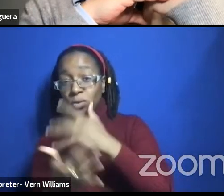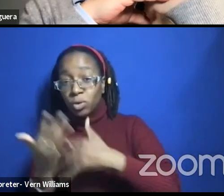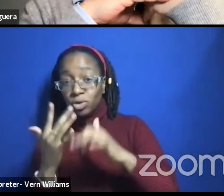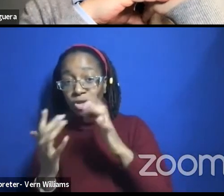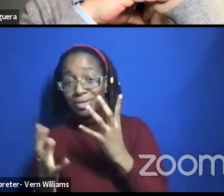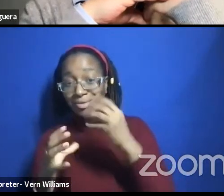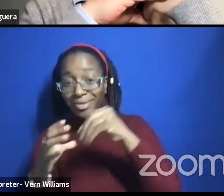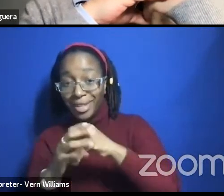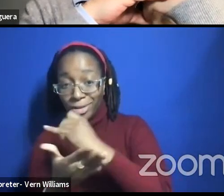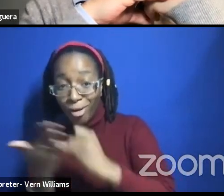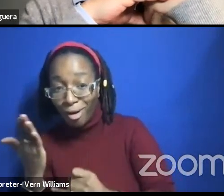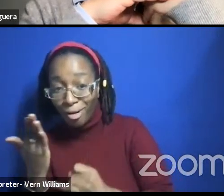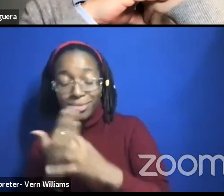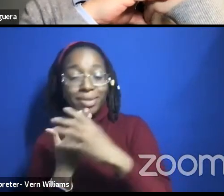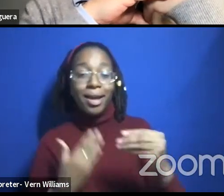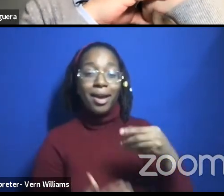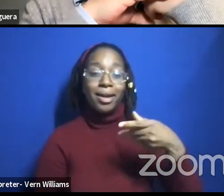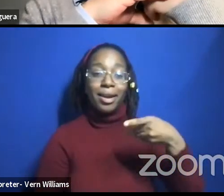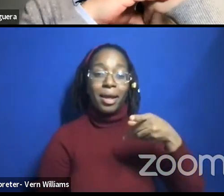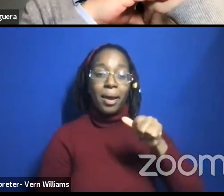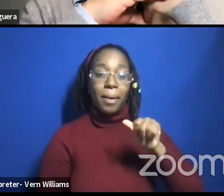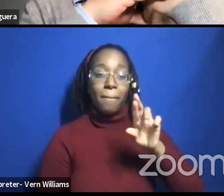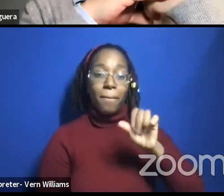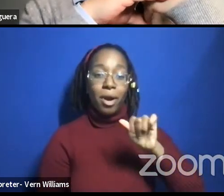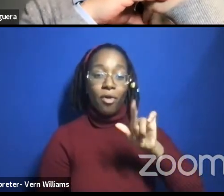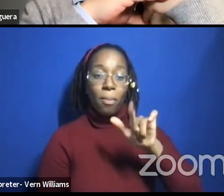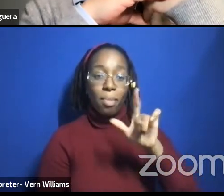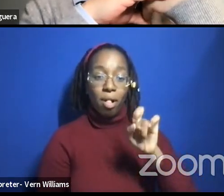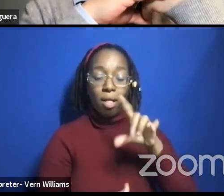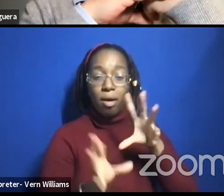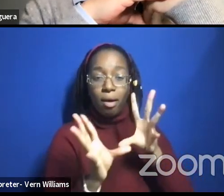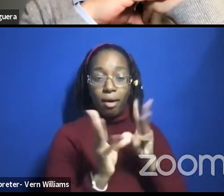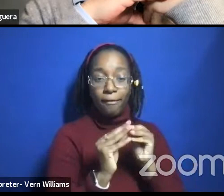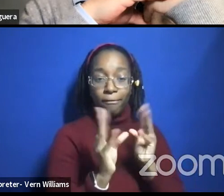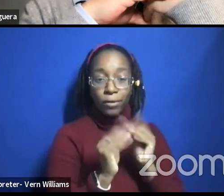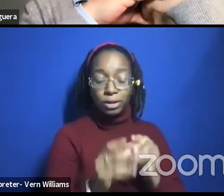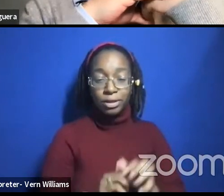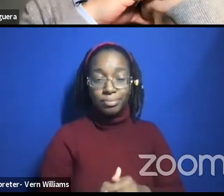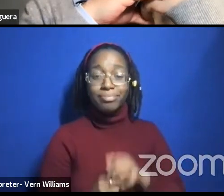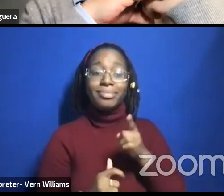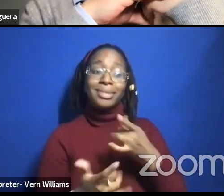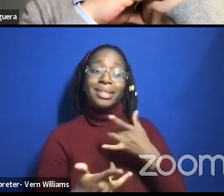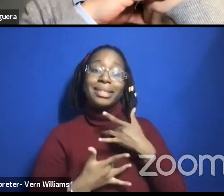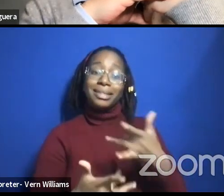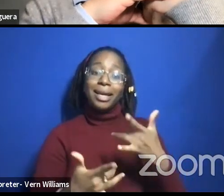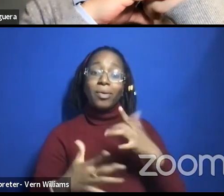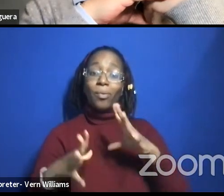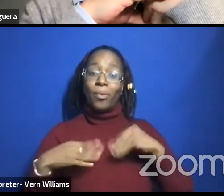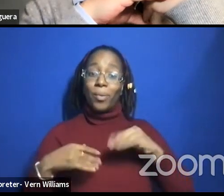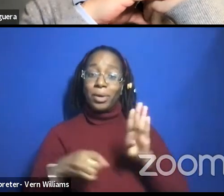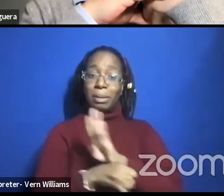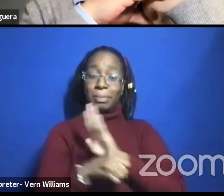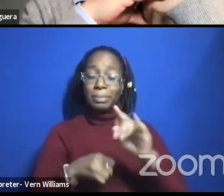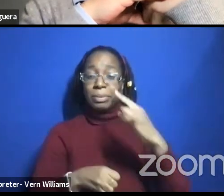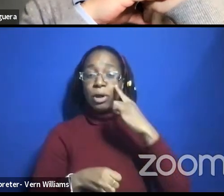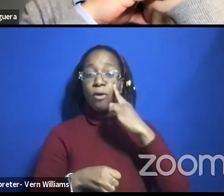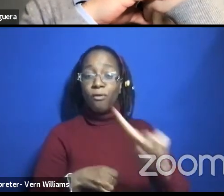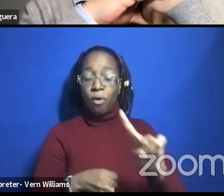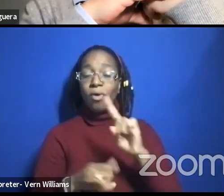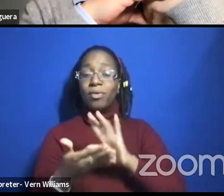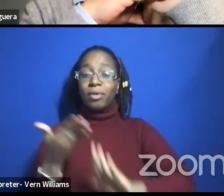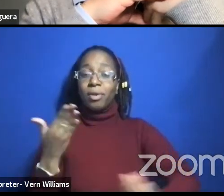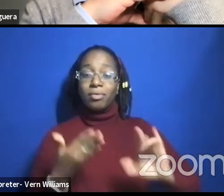Parable Conference. He is currently Assistant Professor of Arts Management and Entrepreneurship at the College of the Performing Arts at the New